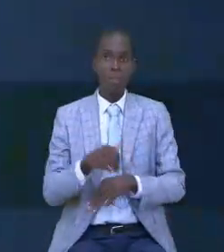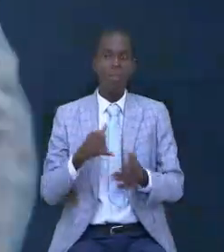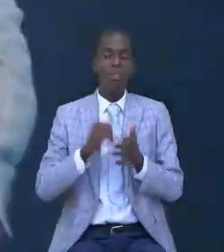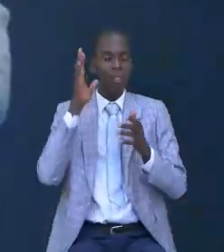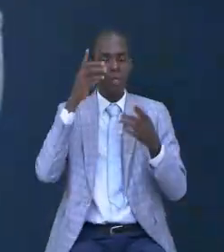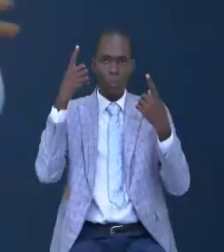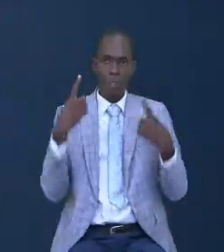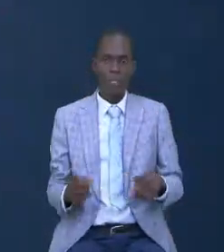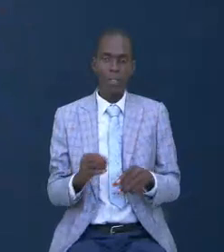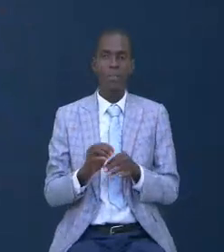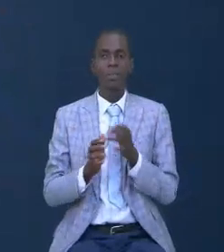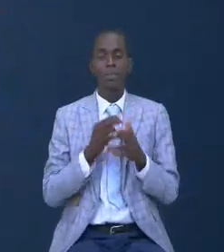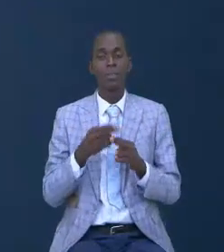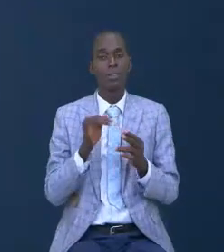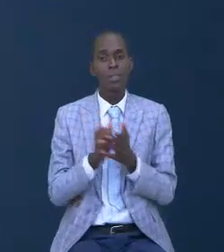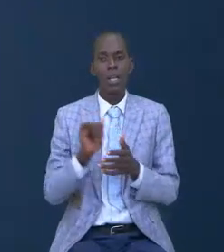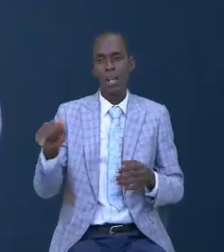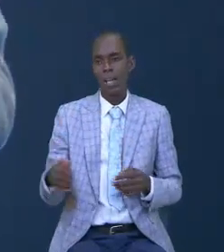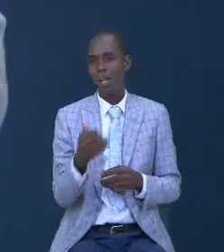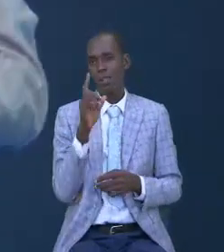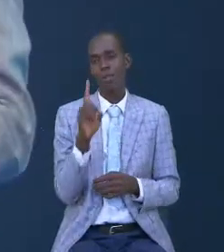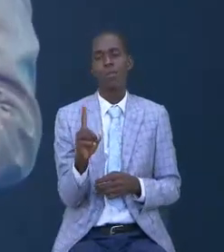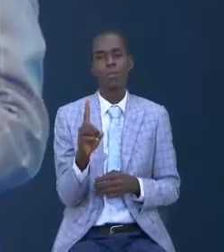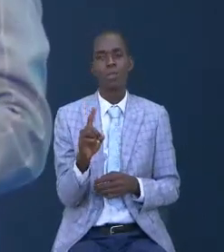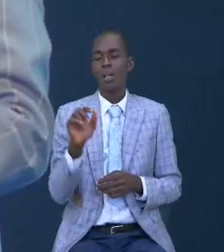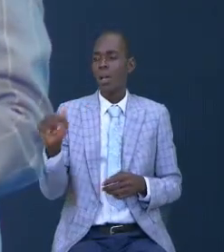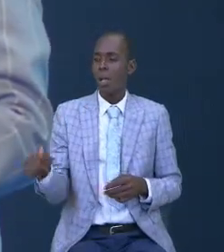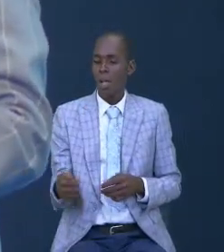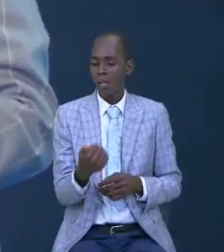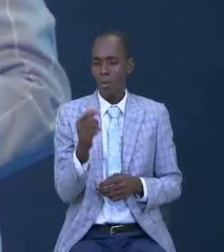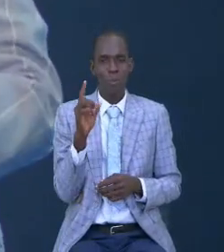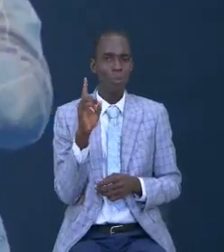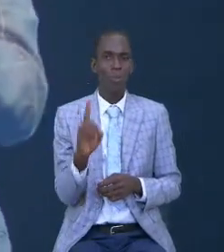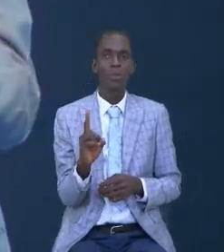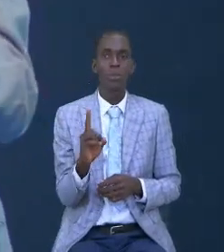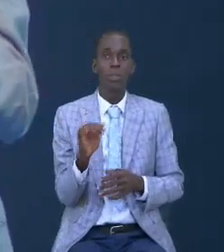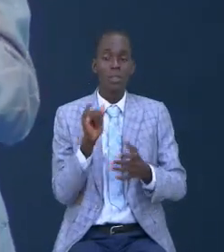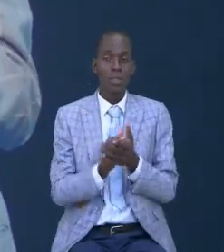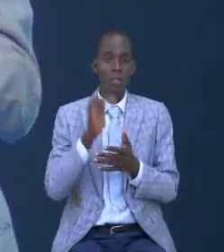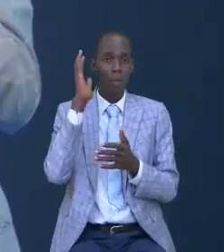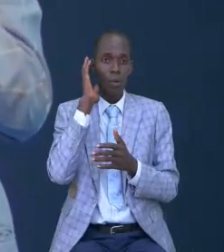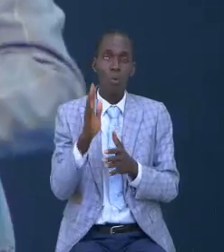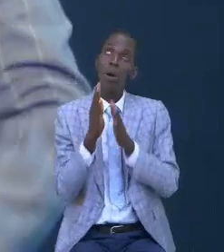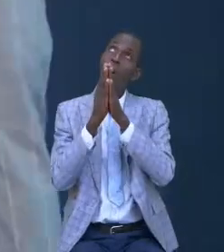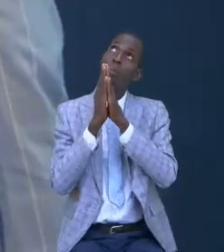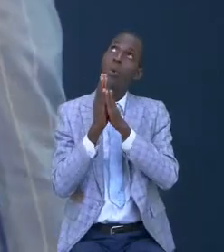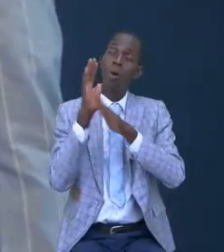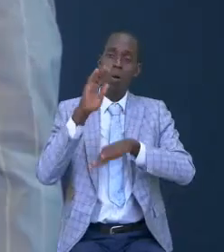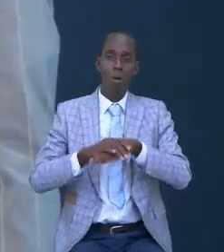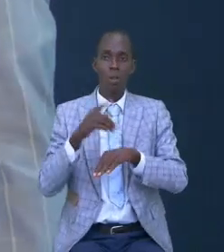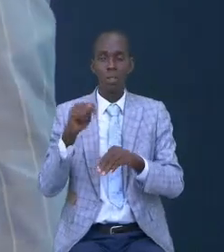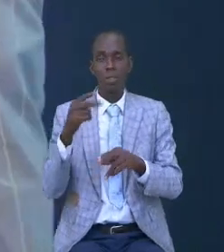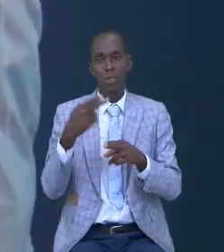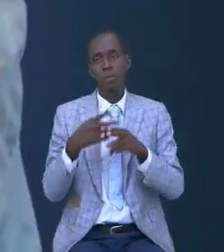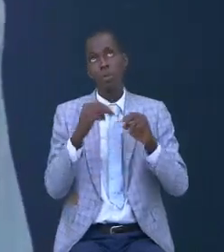will come to pass that whosoever shall call on the name of the